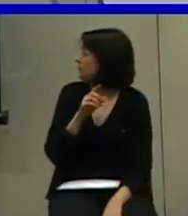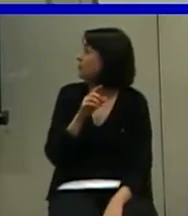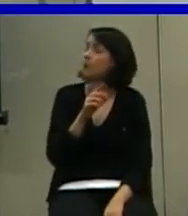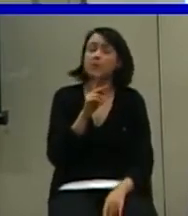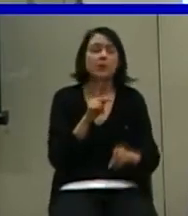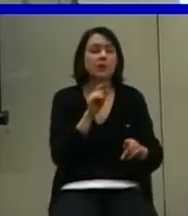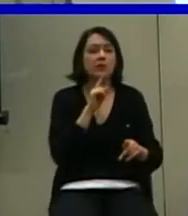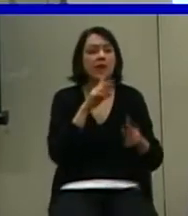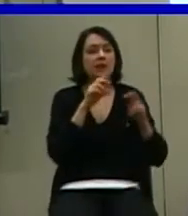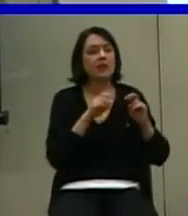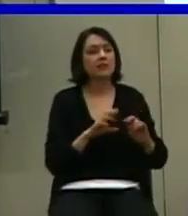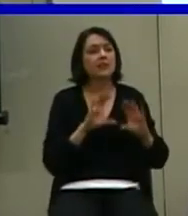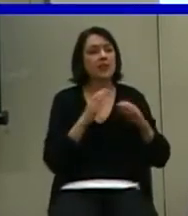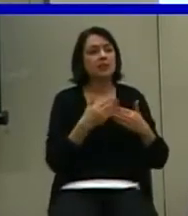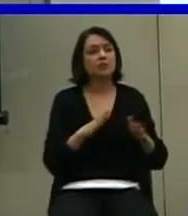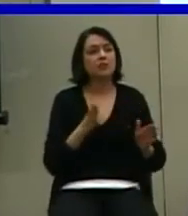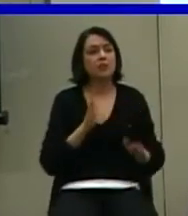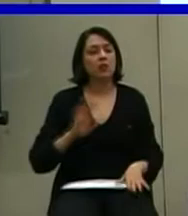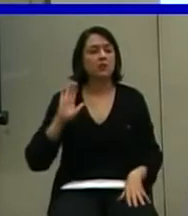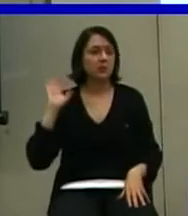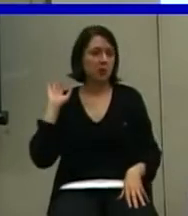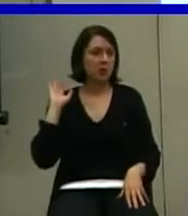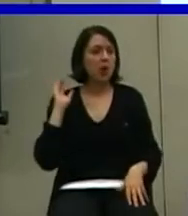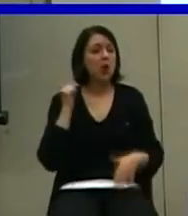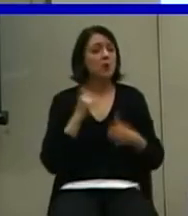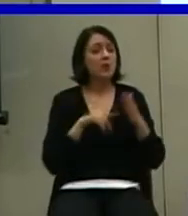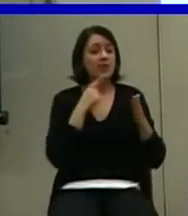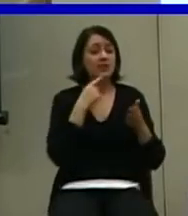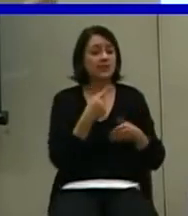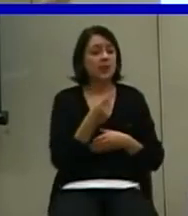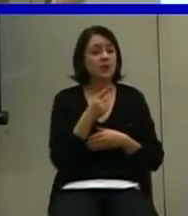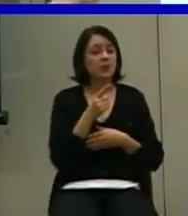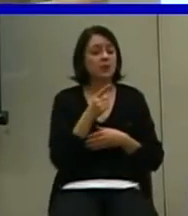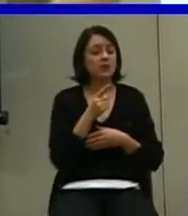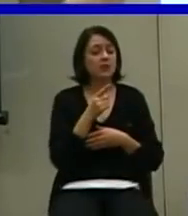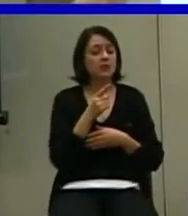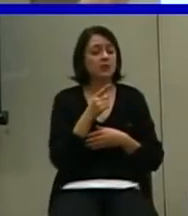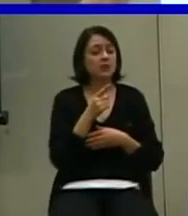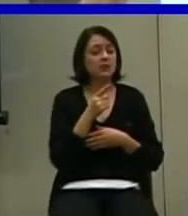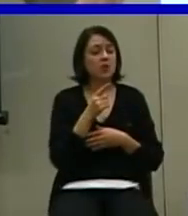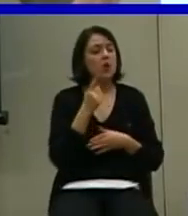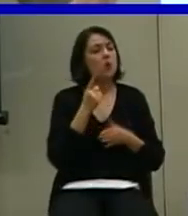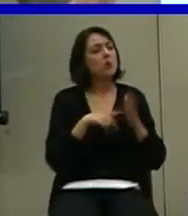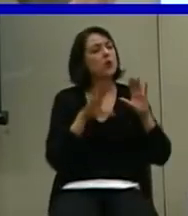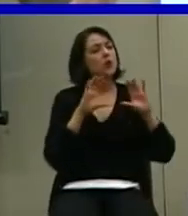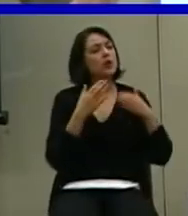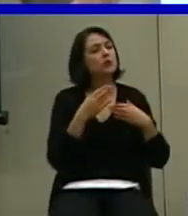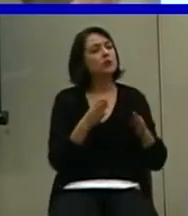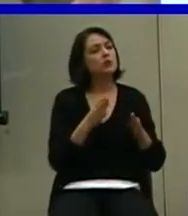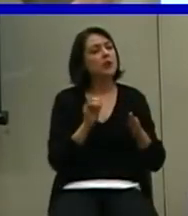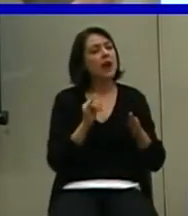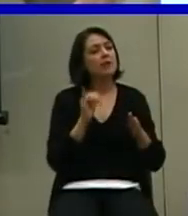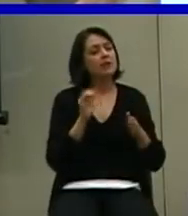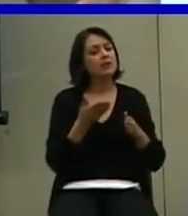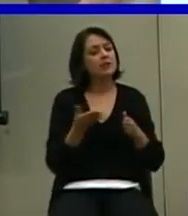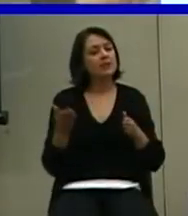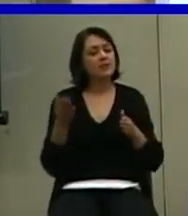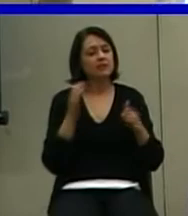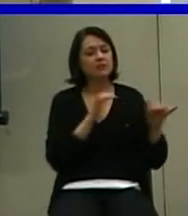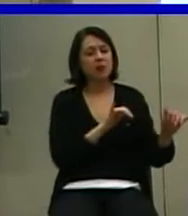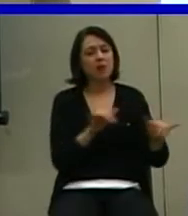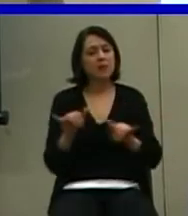way back when. And what they said was, what do classrooms that have these things in